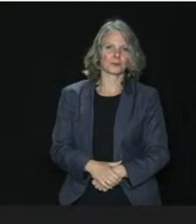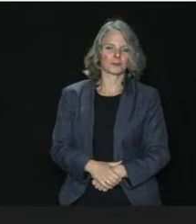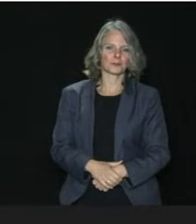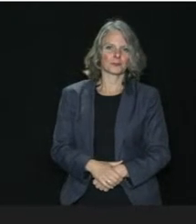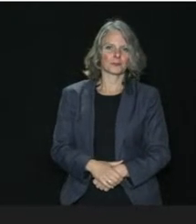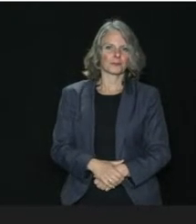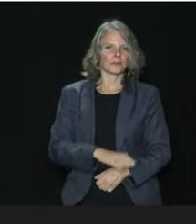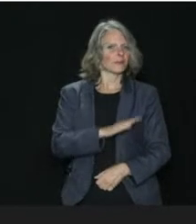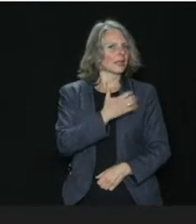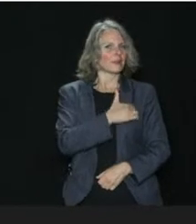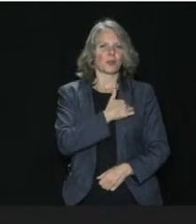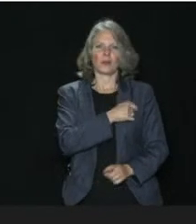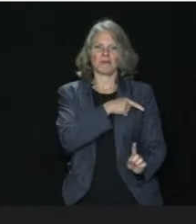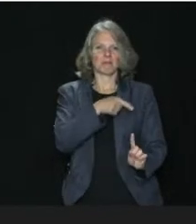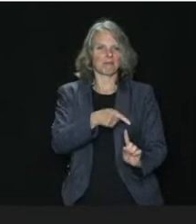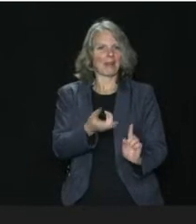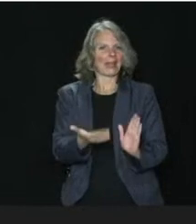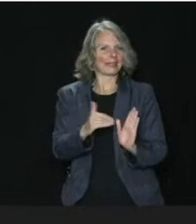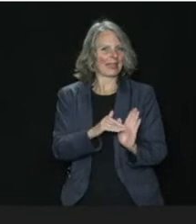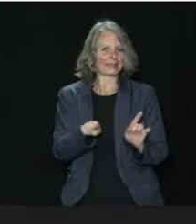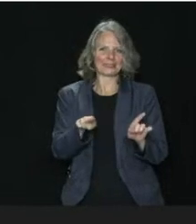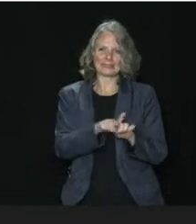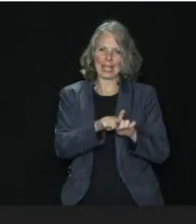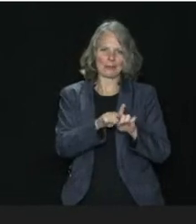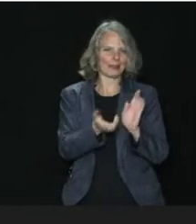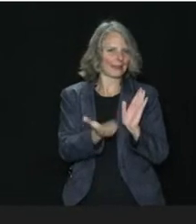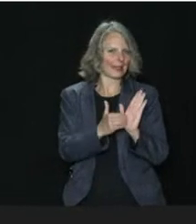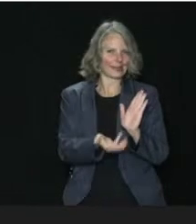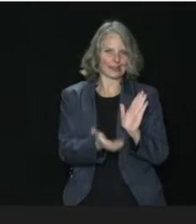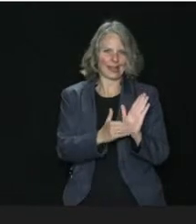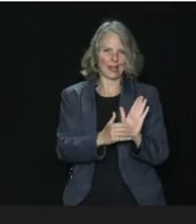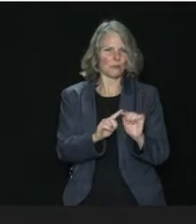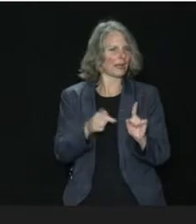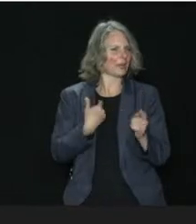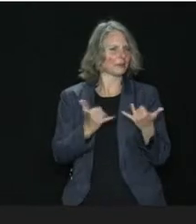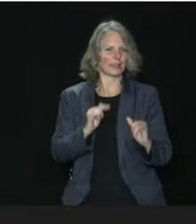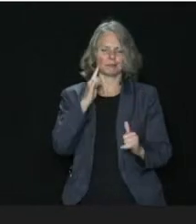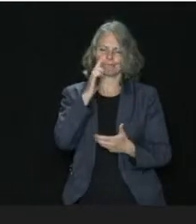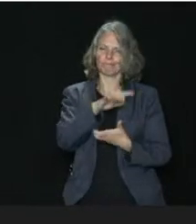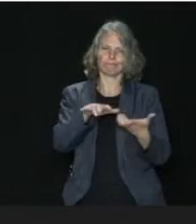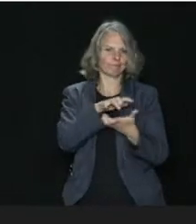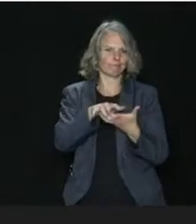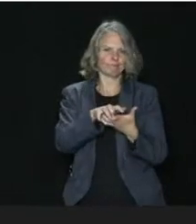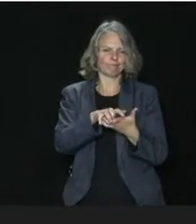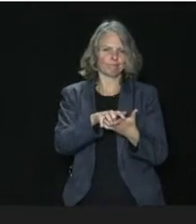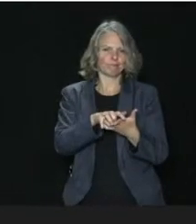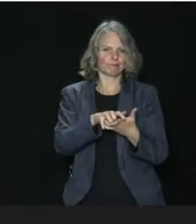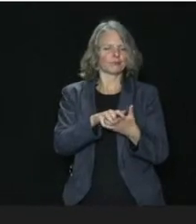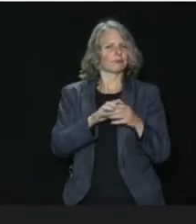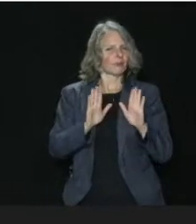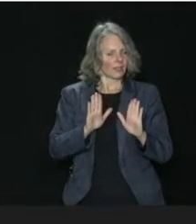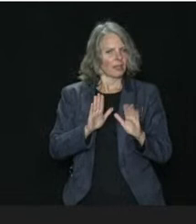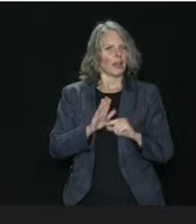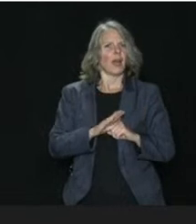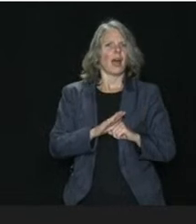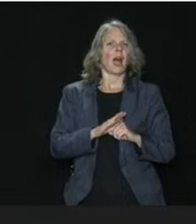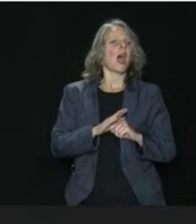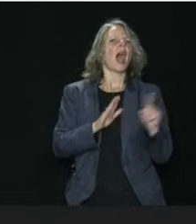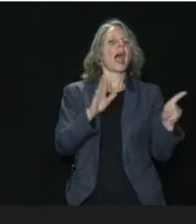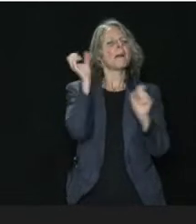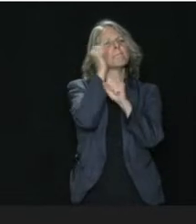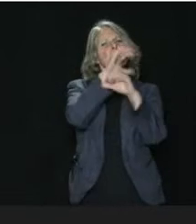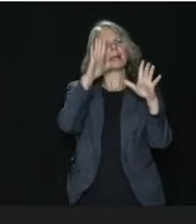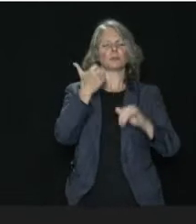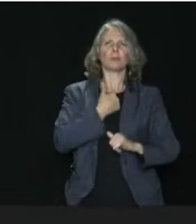I'm sorry to come back onto the same issue, but it's not clear in my mind. You put yourselves in the skin of a person